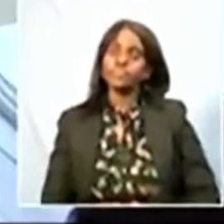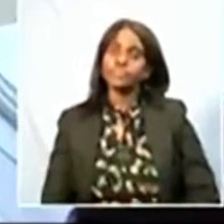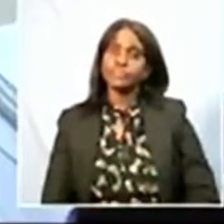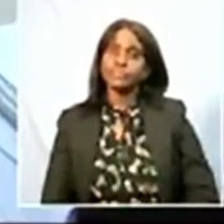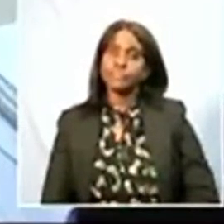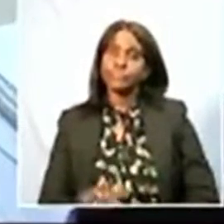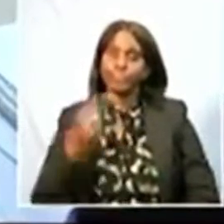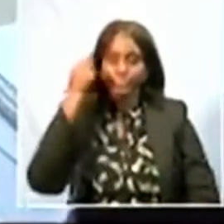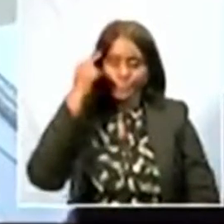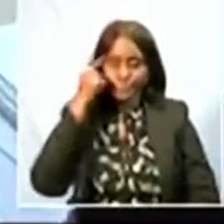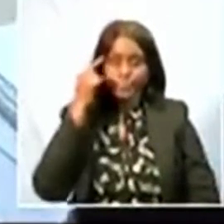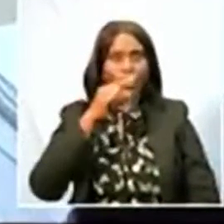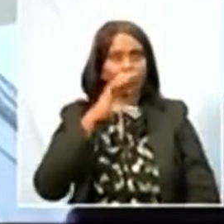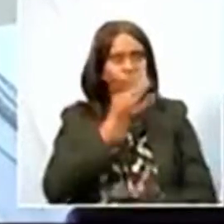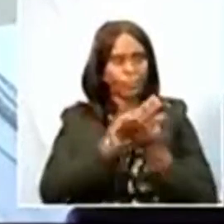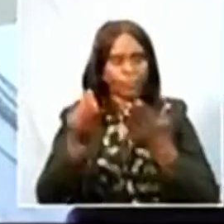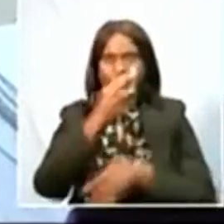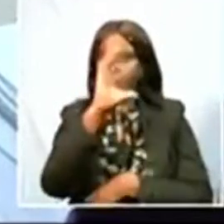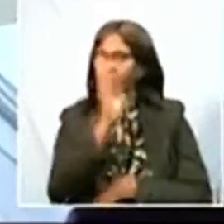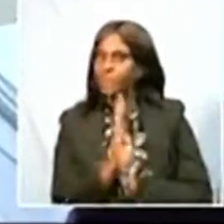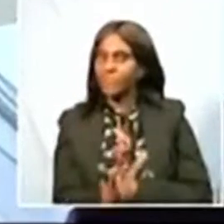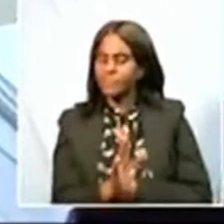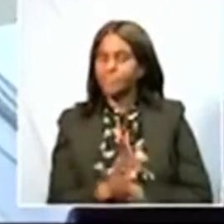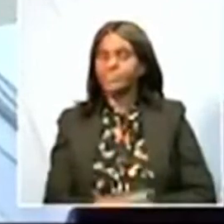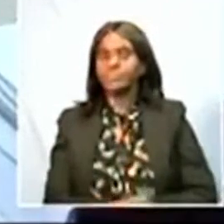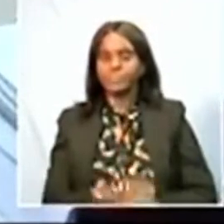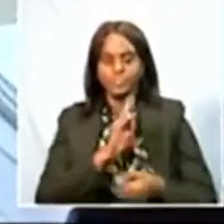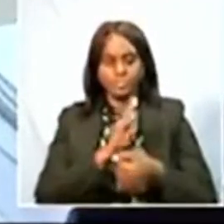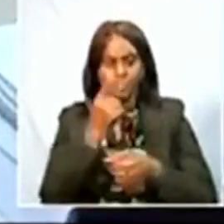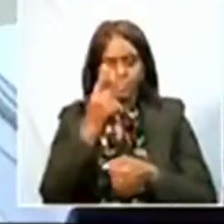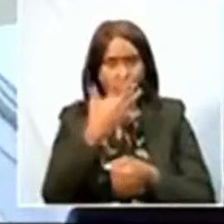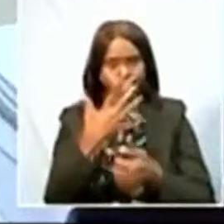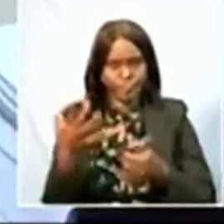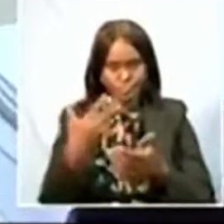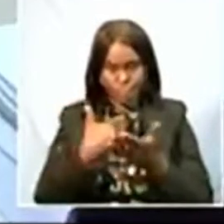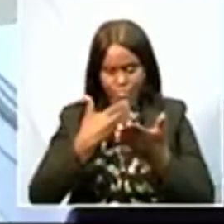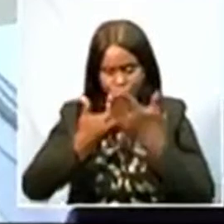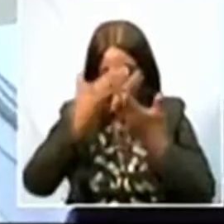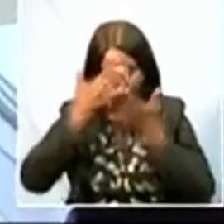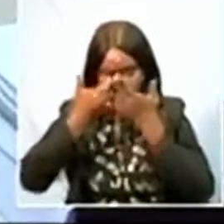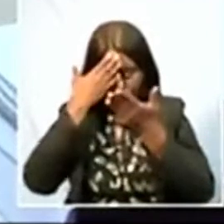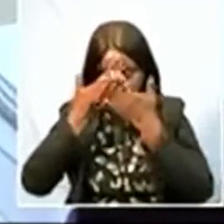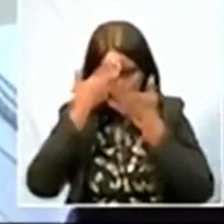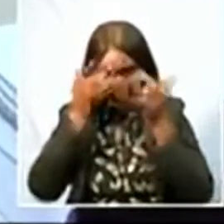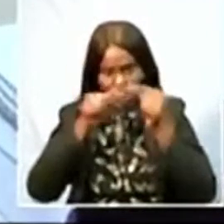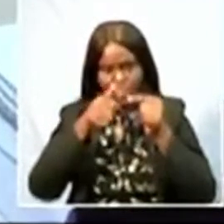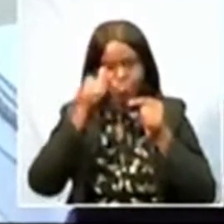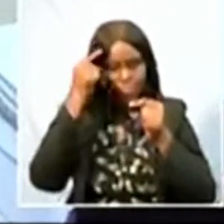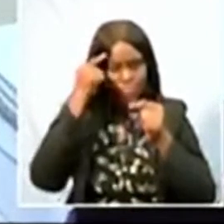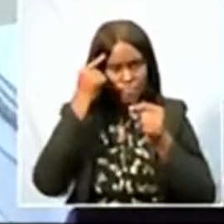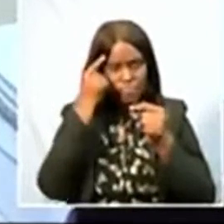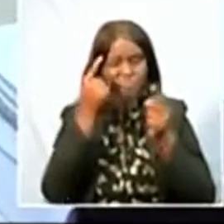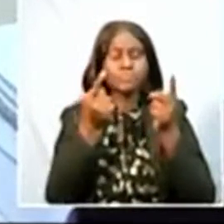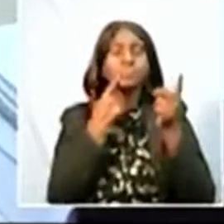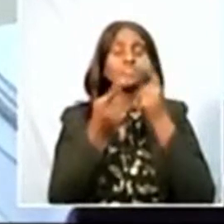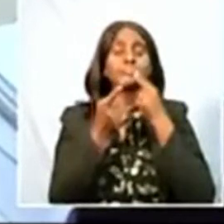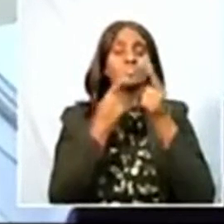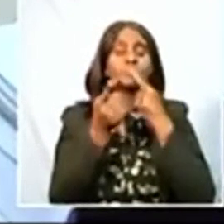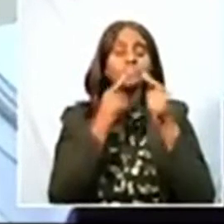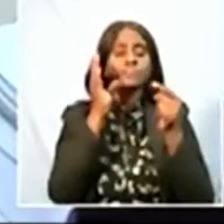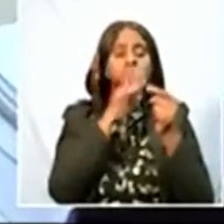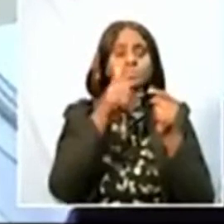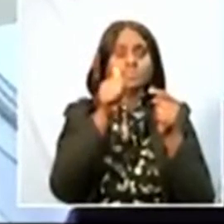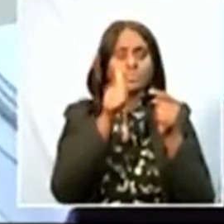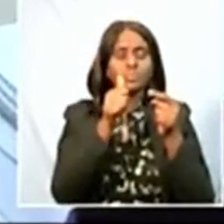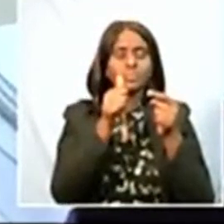The government has never failed. One thing that I've learned also is that when the government says